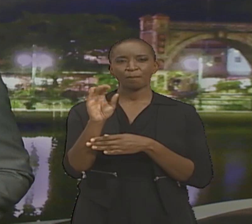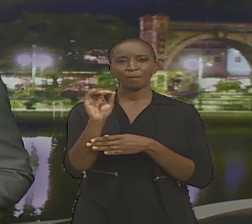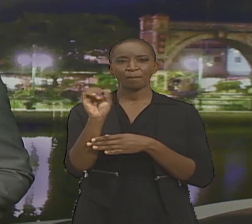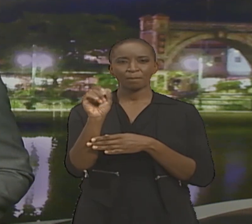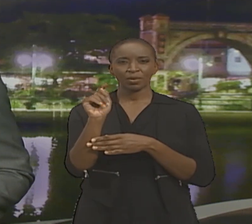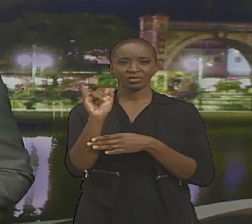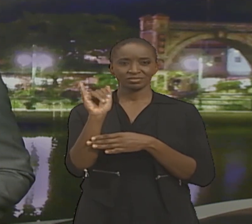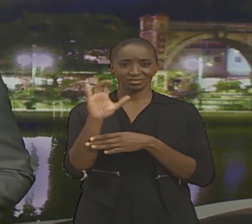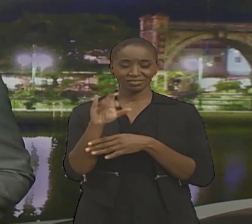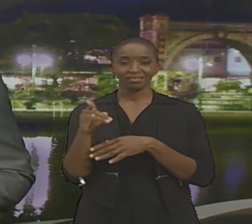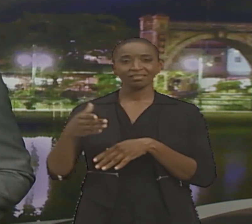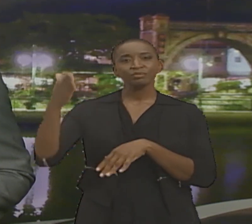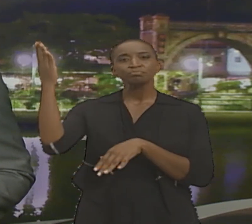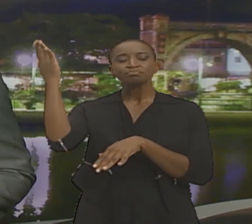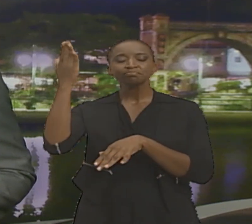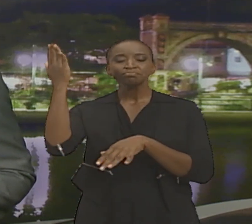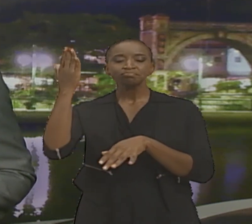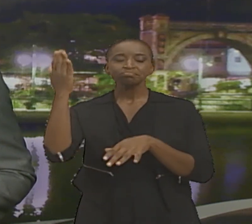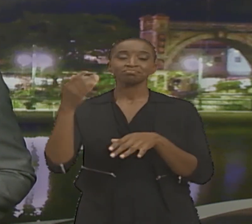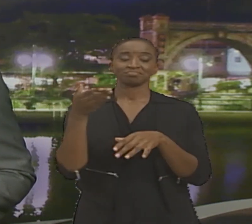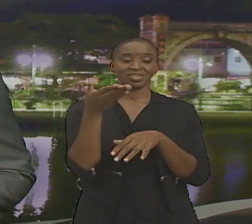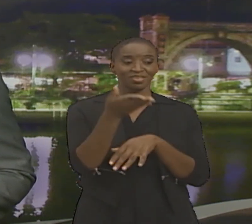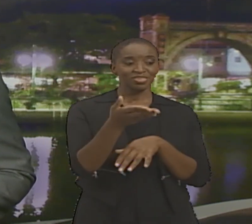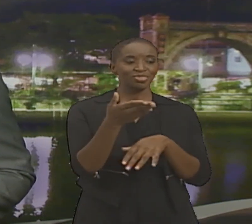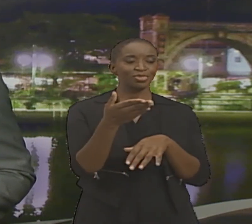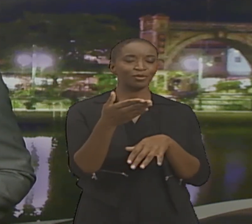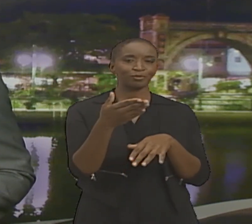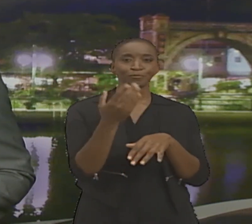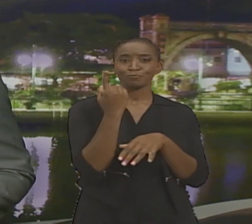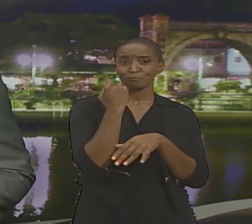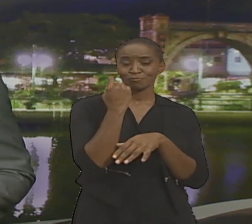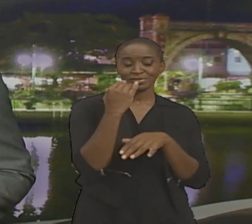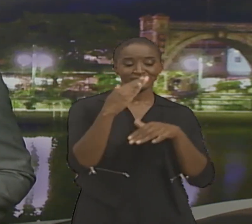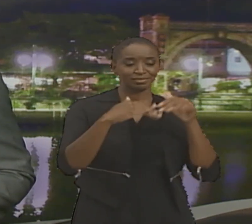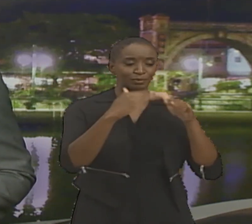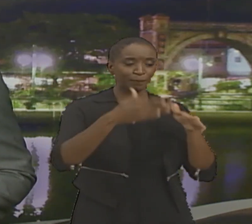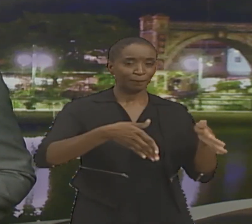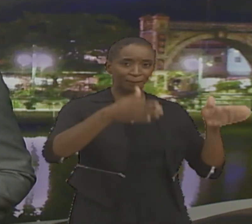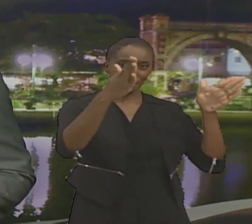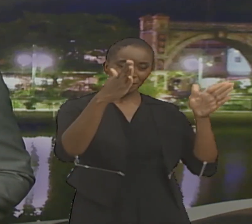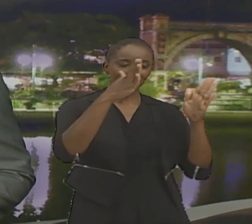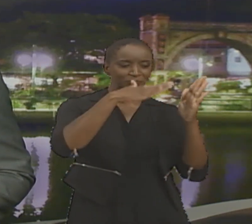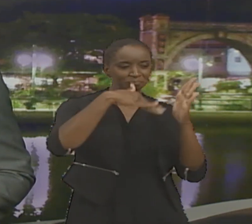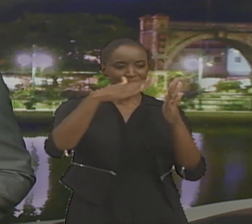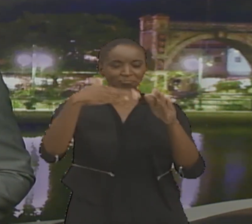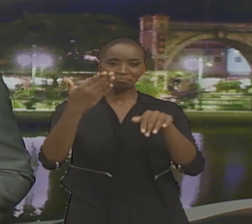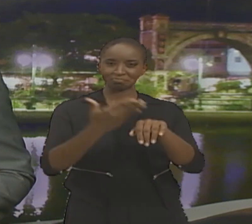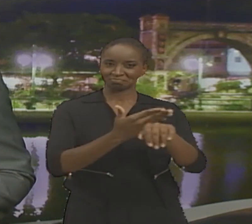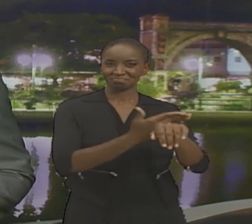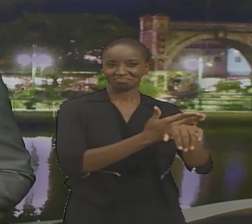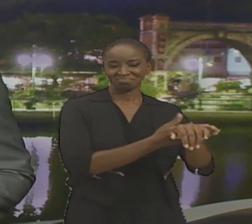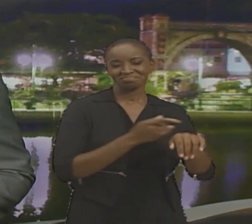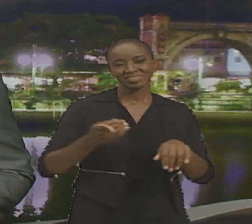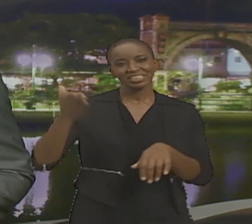opening ceremony of a newly renovated block at the Beckles Road Healthcare Facility this morning. Rianne Phillips has